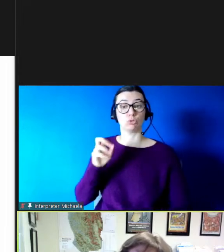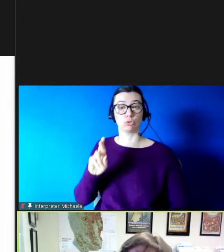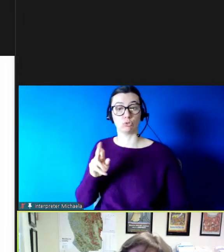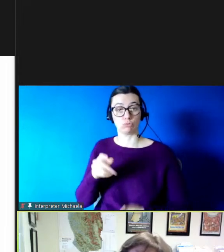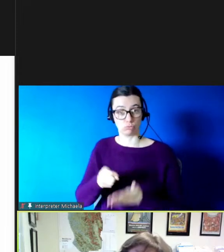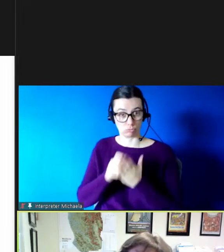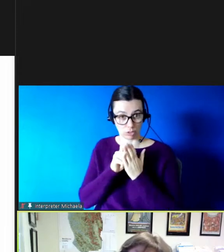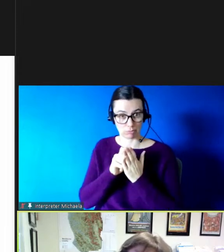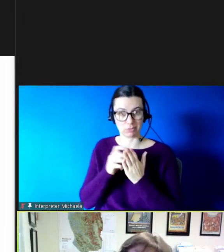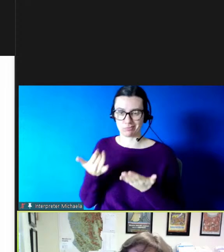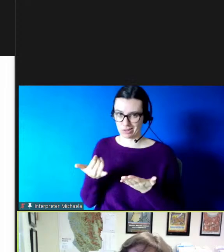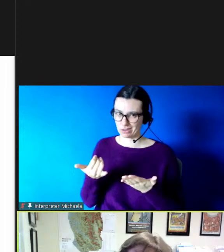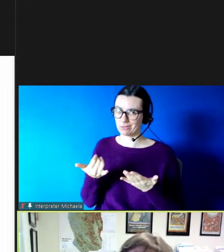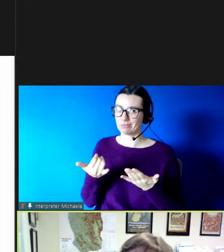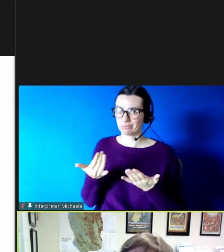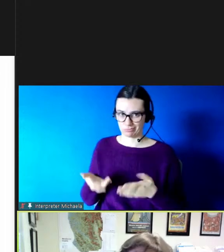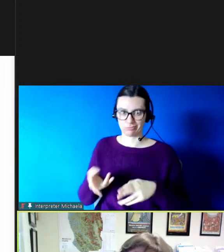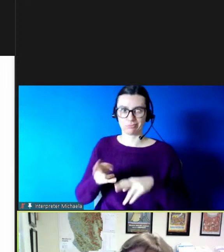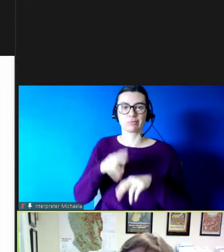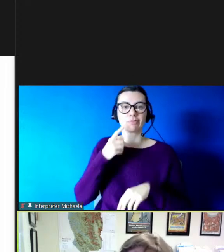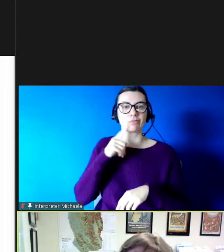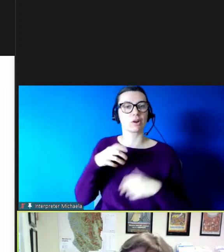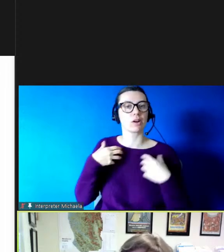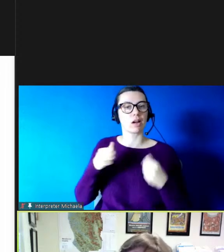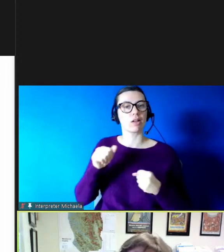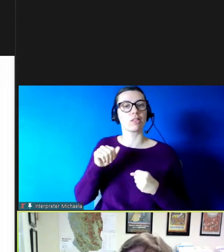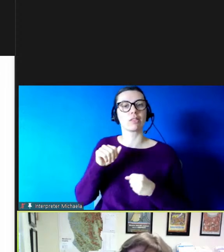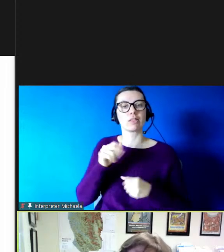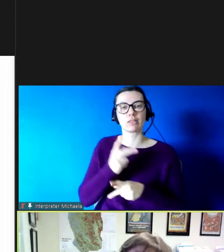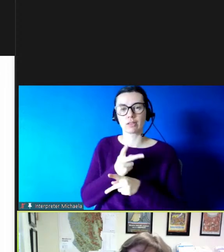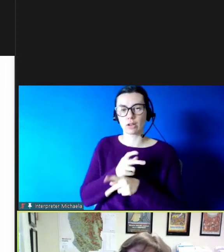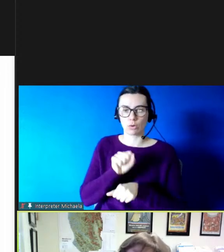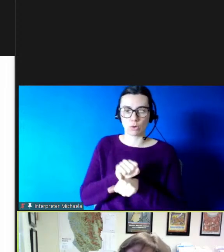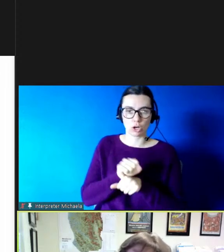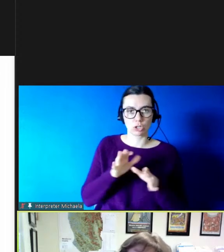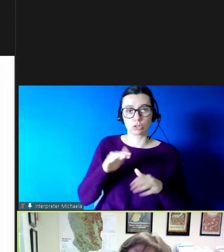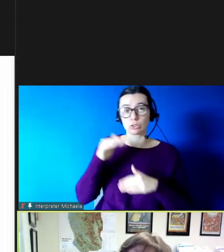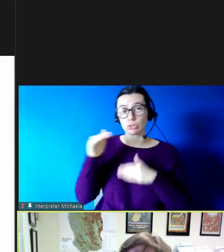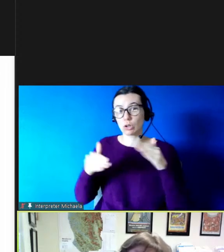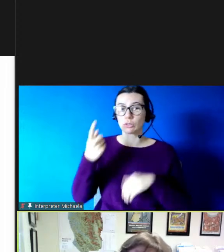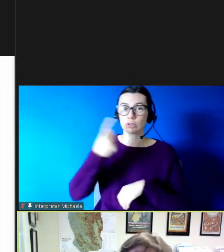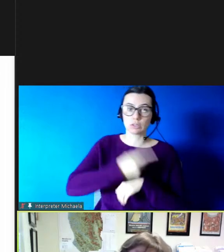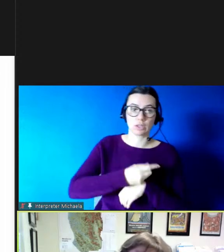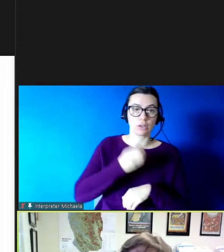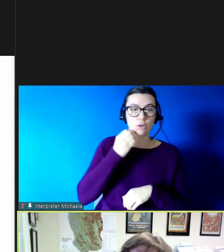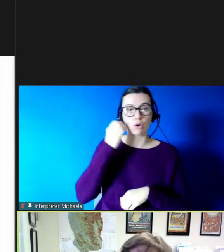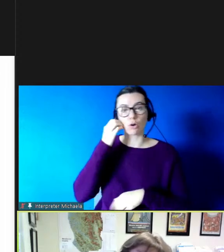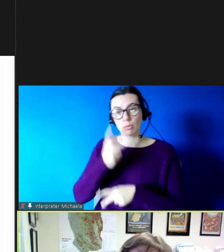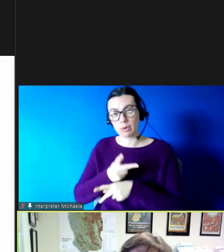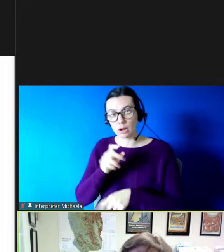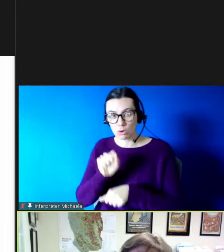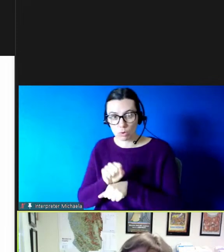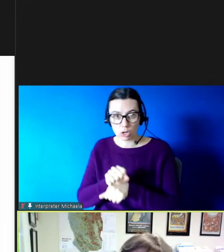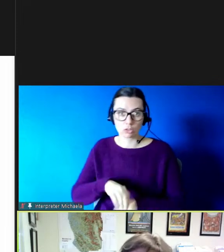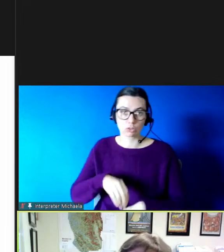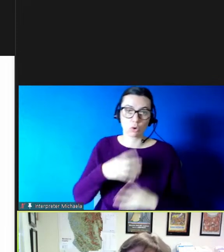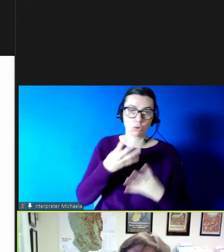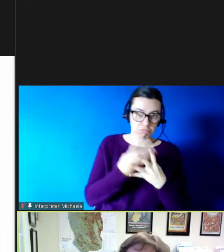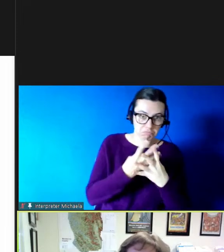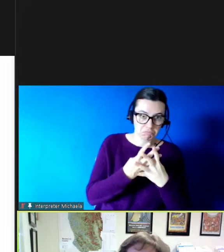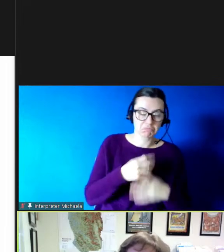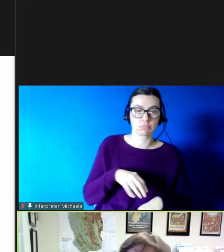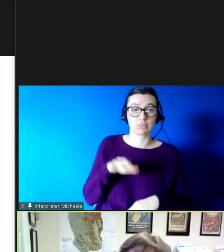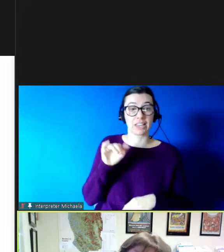for healthcare workers, adult day and home care workers, and corrections. If